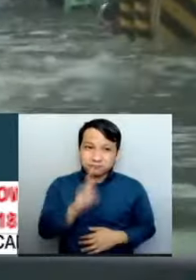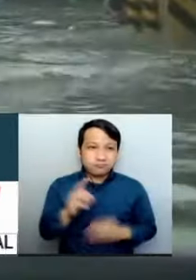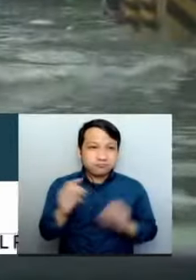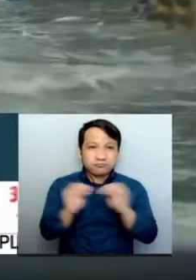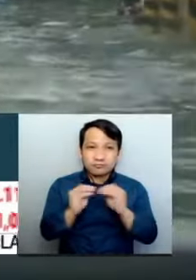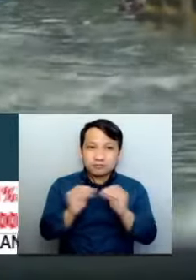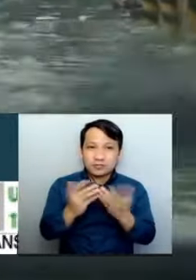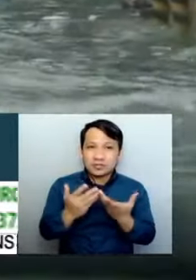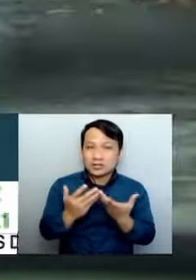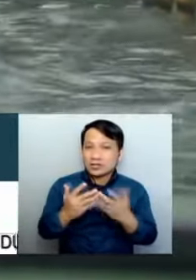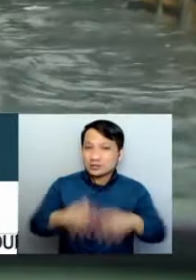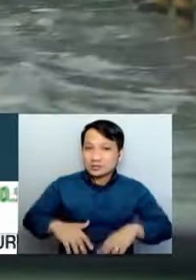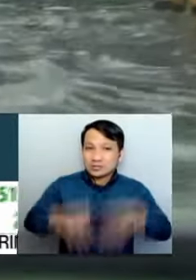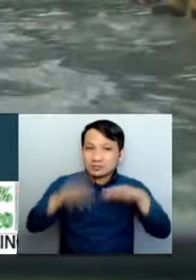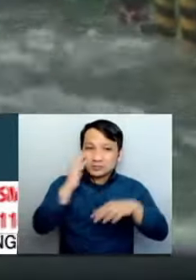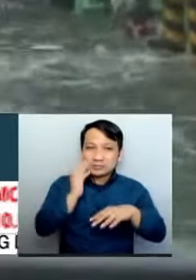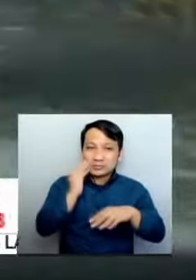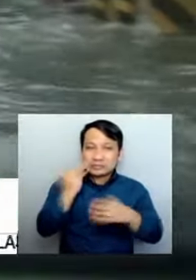of Metro Manila.